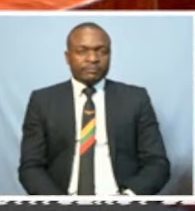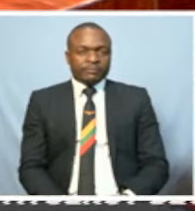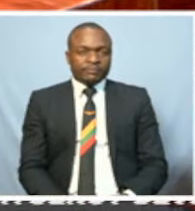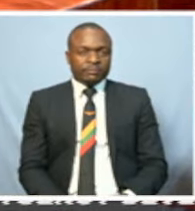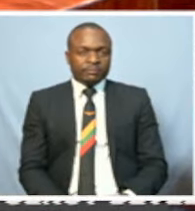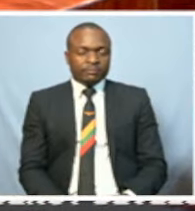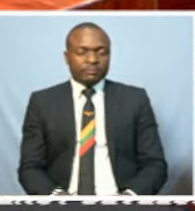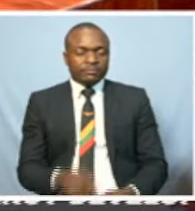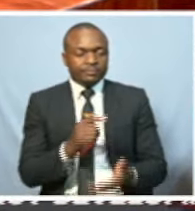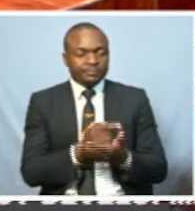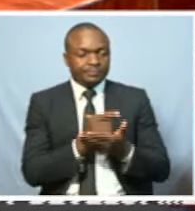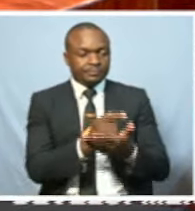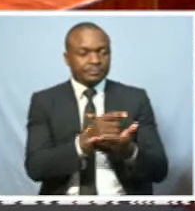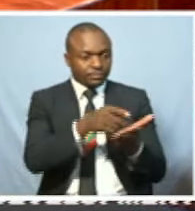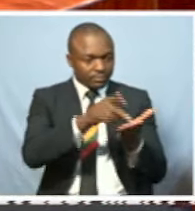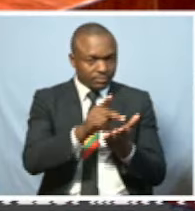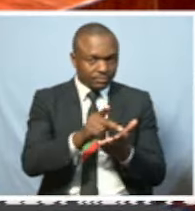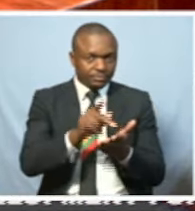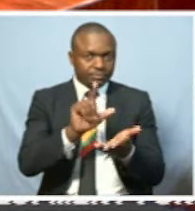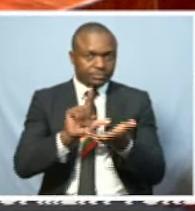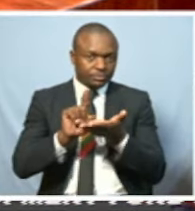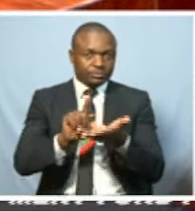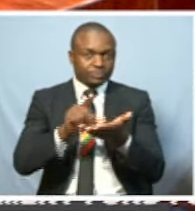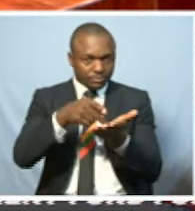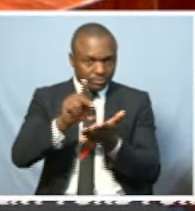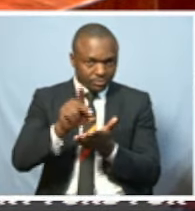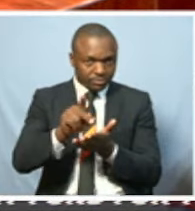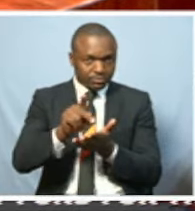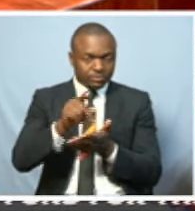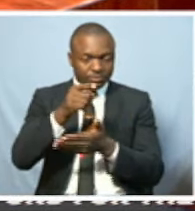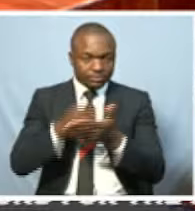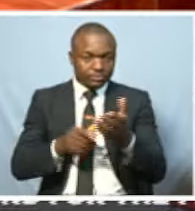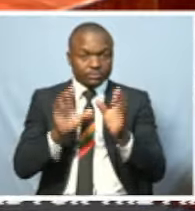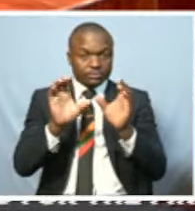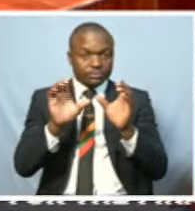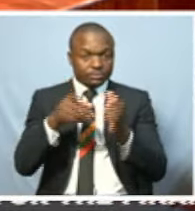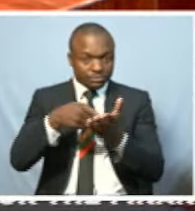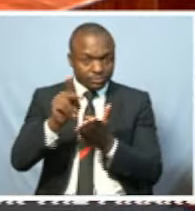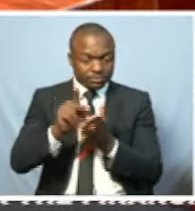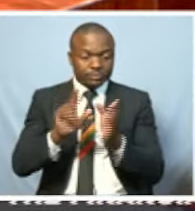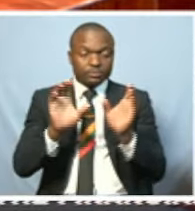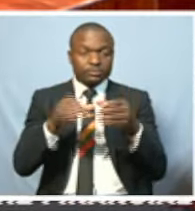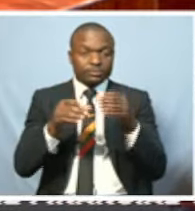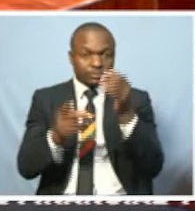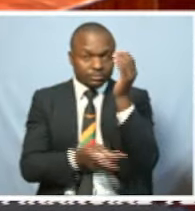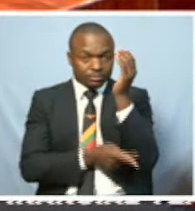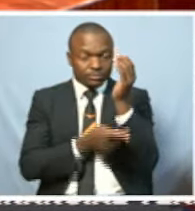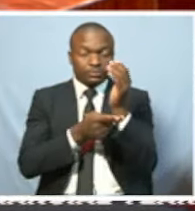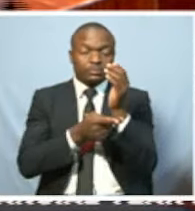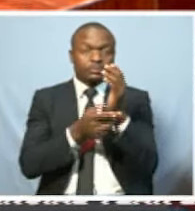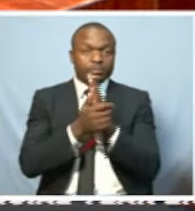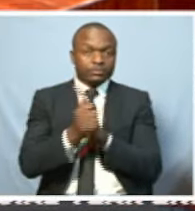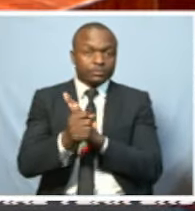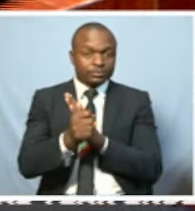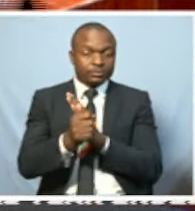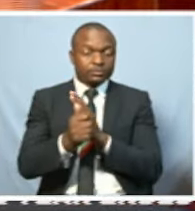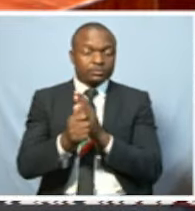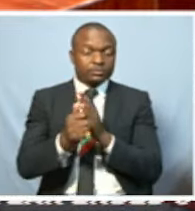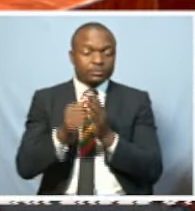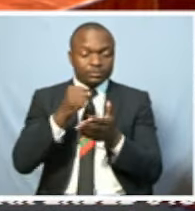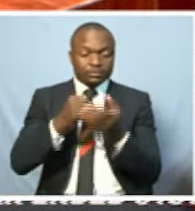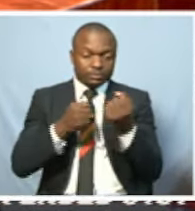grants, what you have paid on loans, what you have paid on community projects, skills, bursaries, all